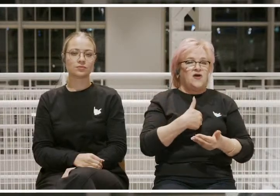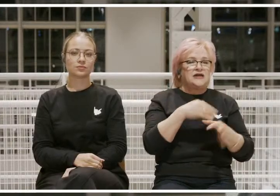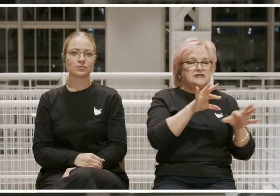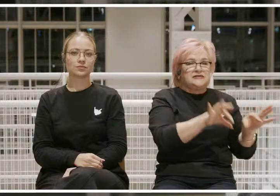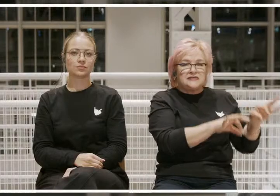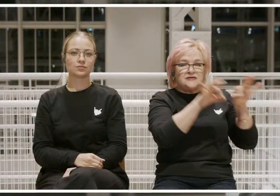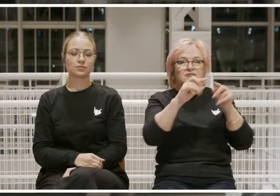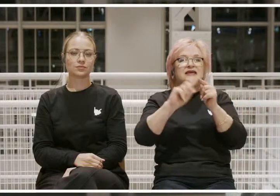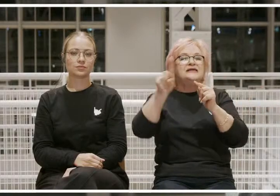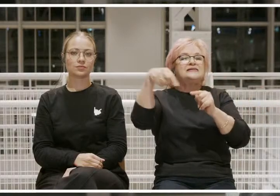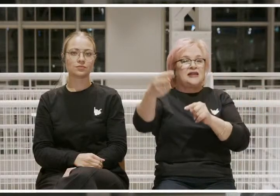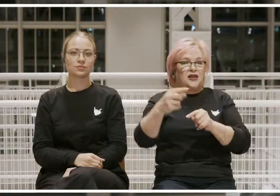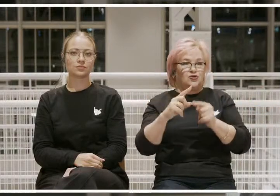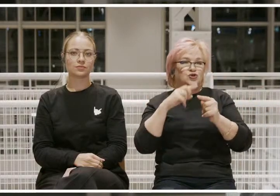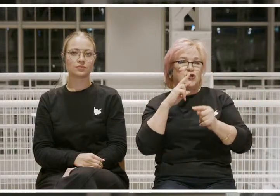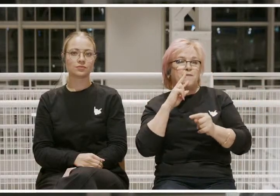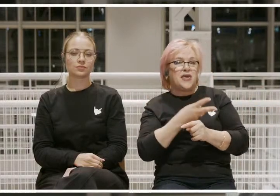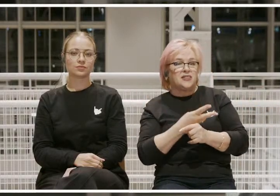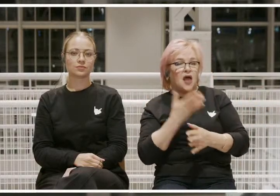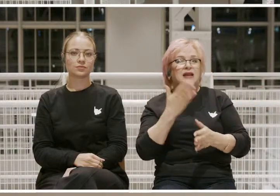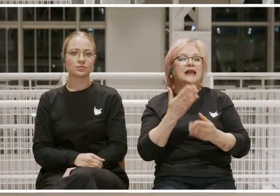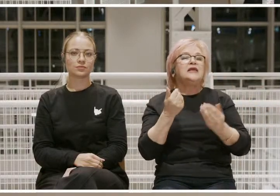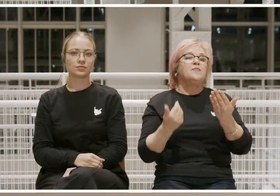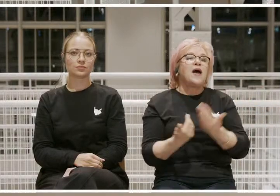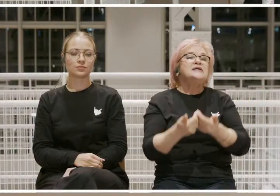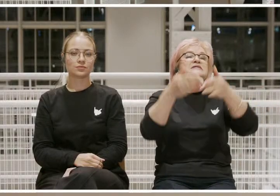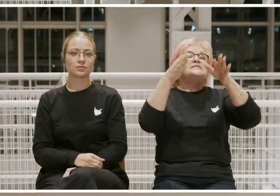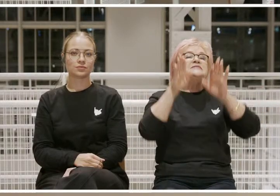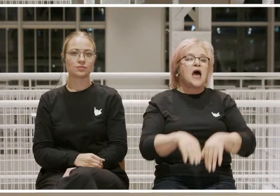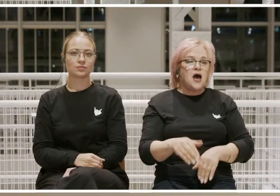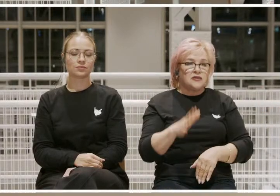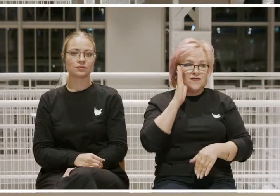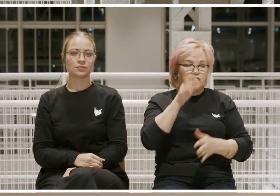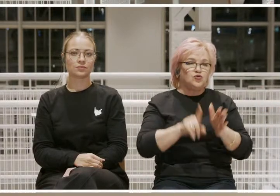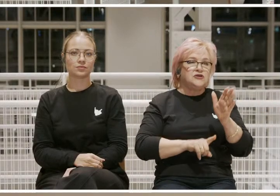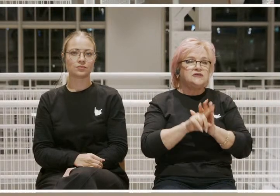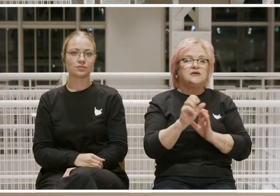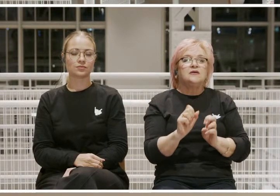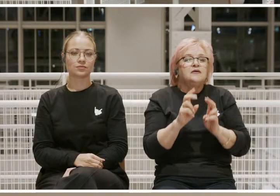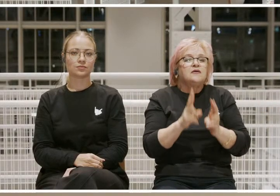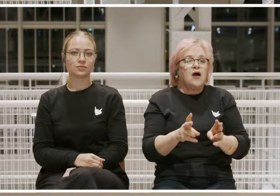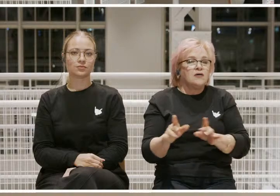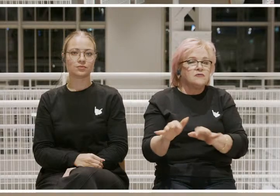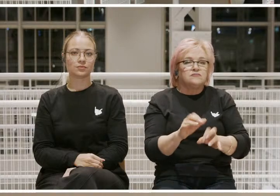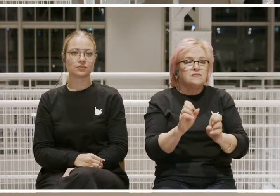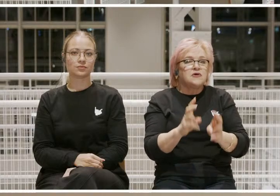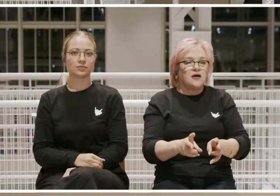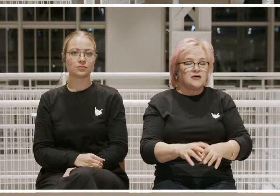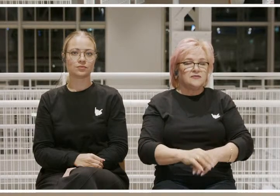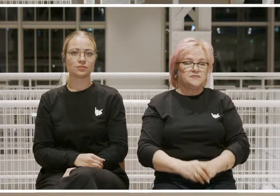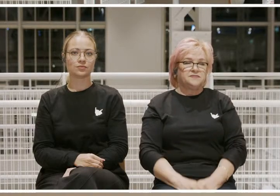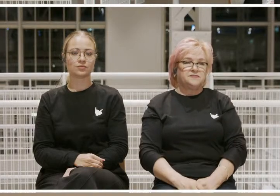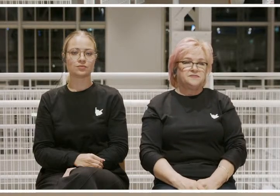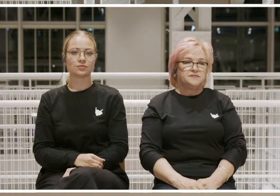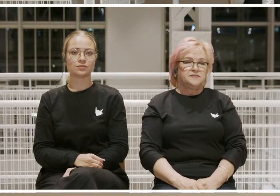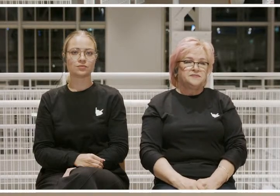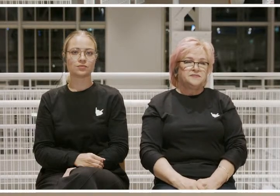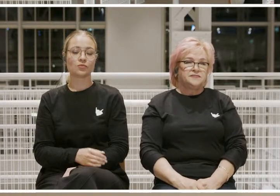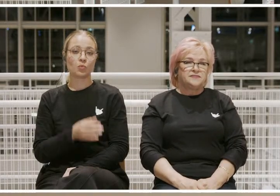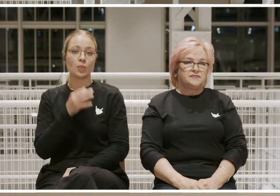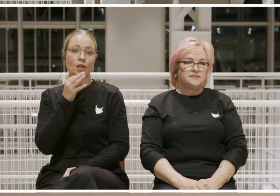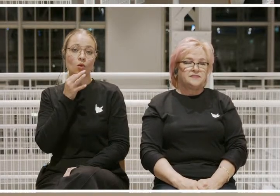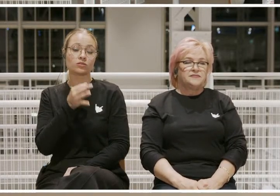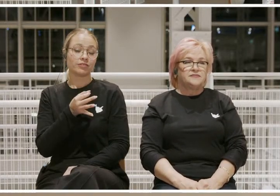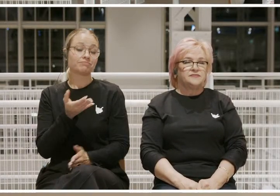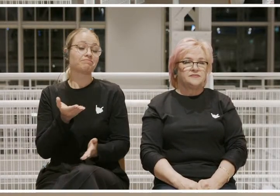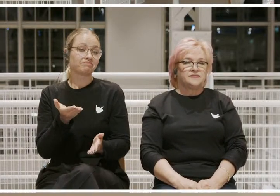want to start afresh again? Of course, I mean, there are things that we would like to